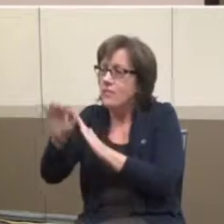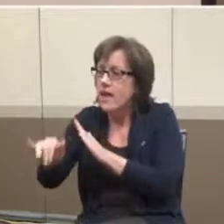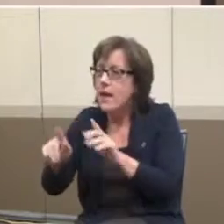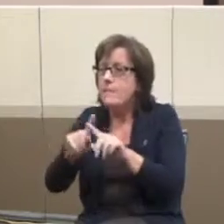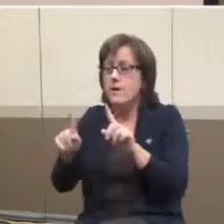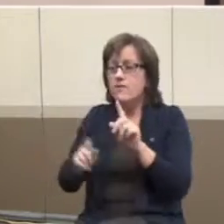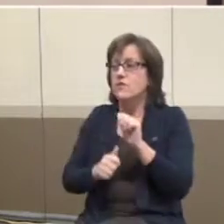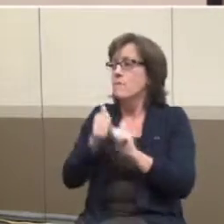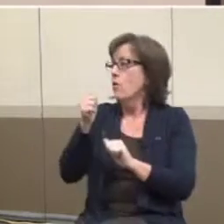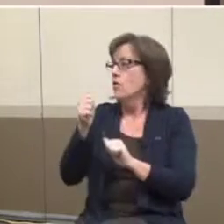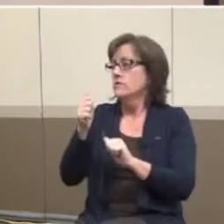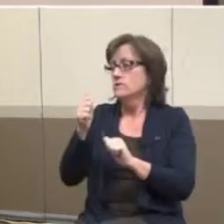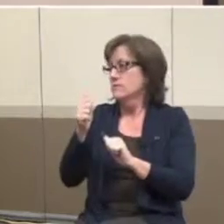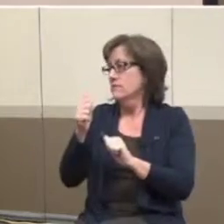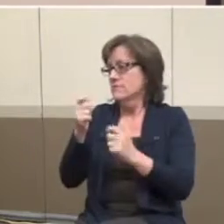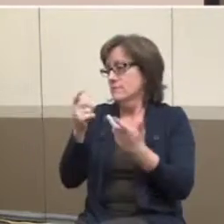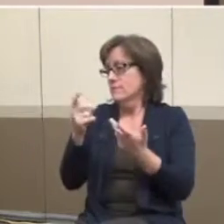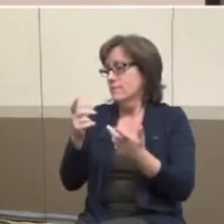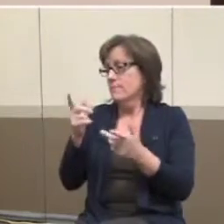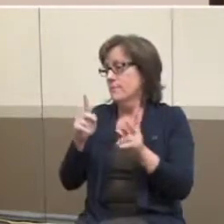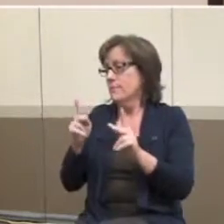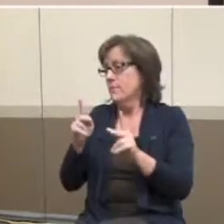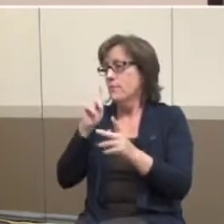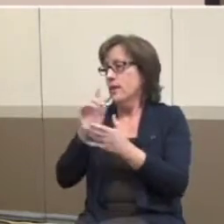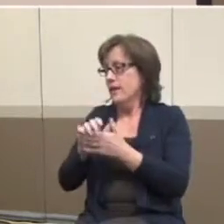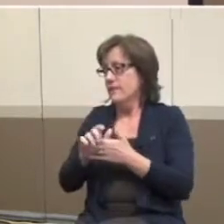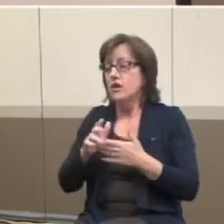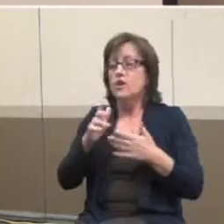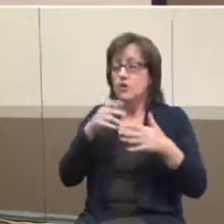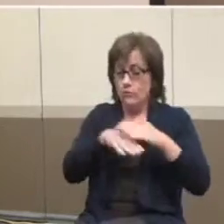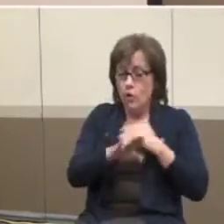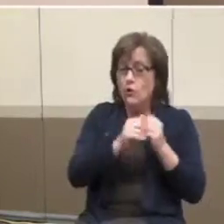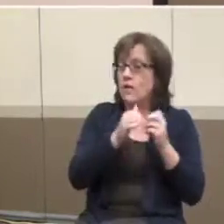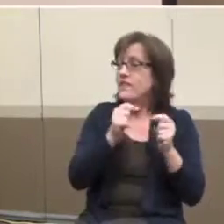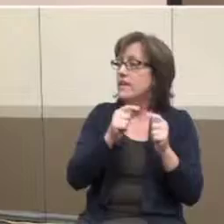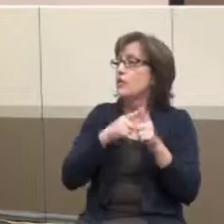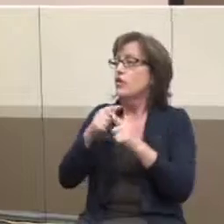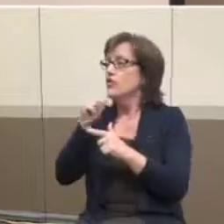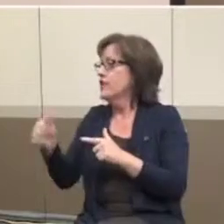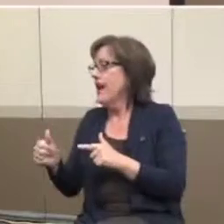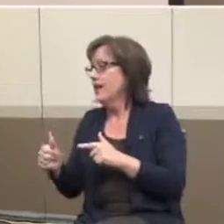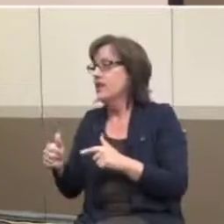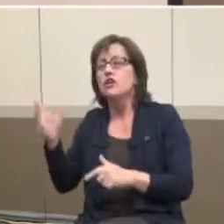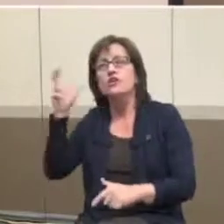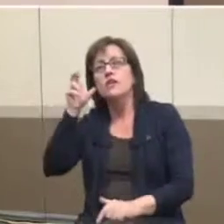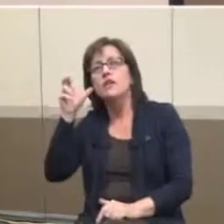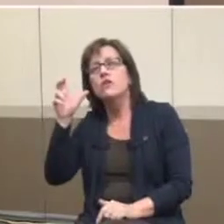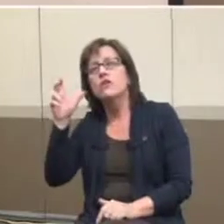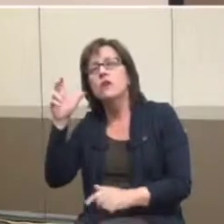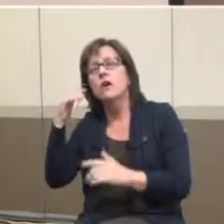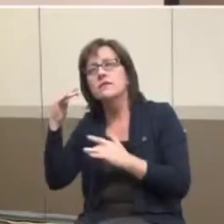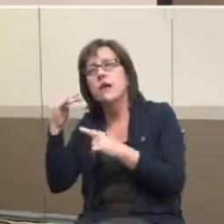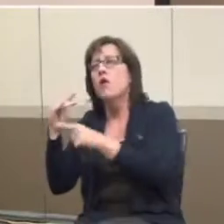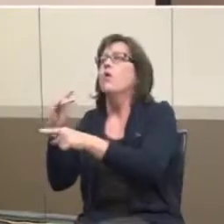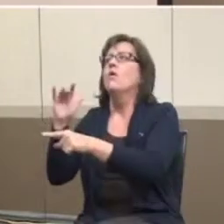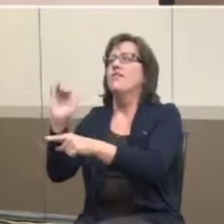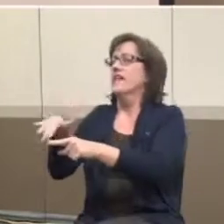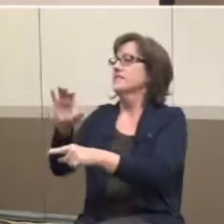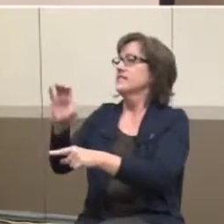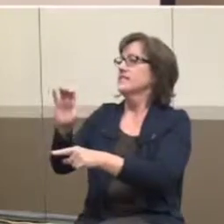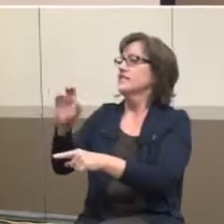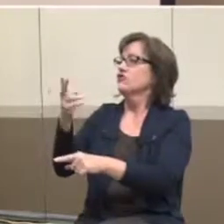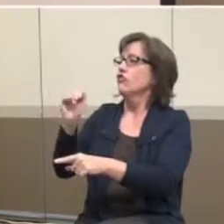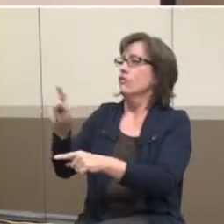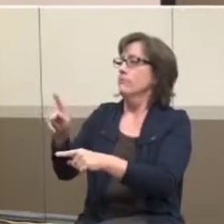majority of people believe you're either born with it or you're not. And that's the ability to hear a tone and automatically be able to go, that's a C